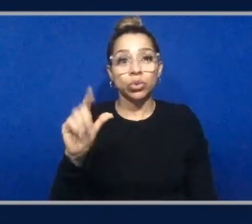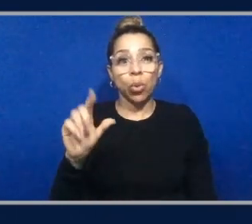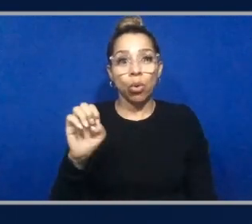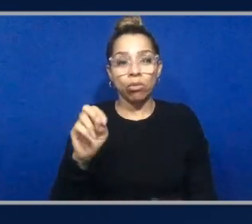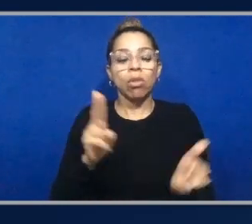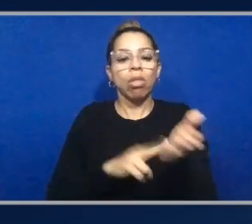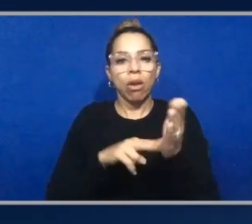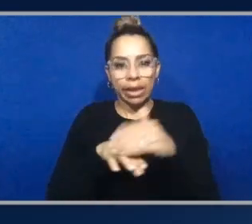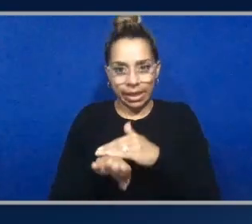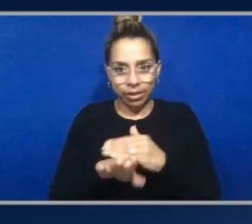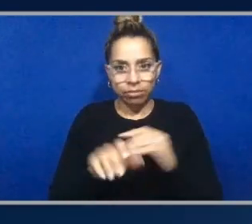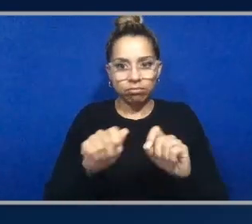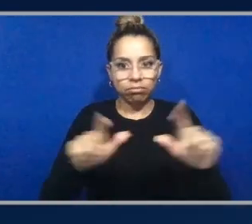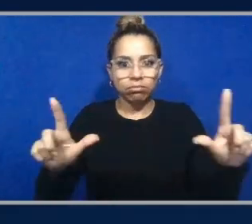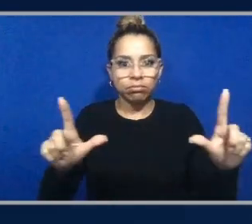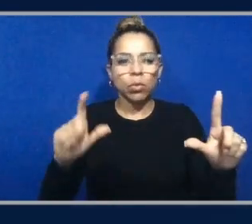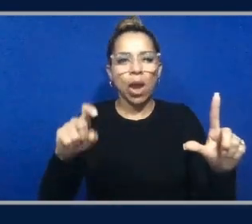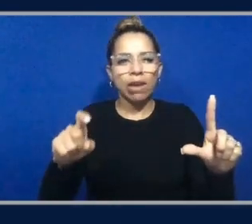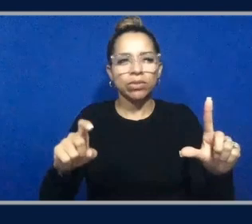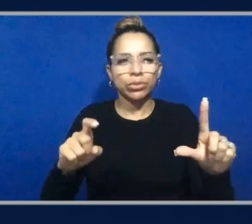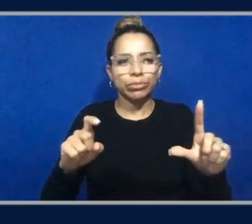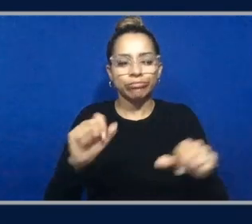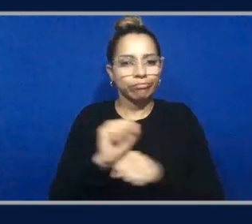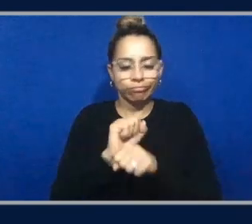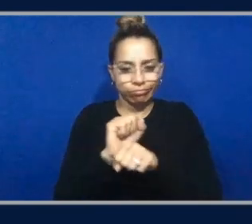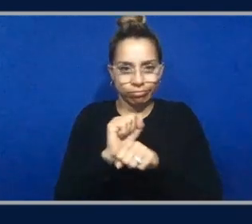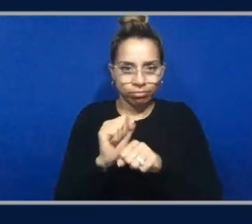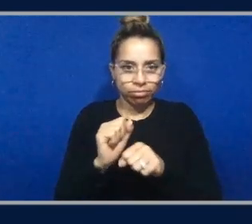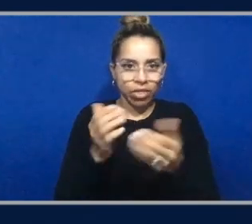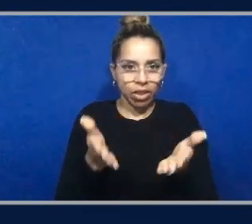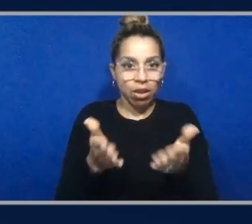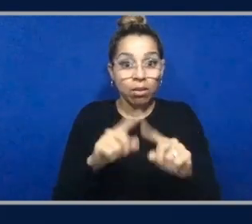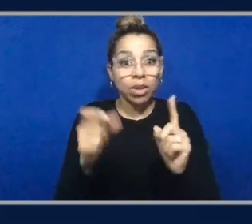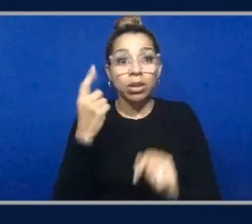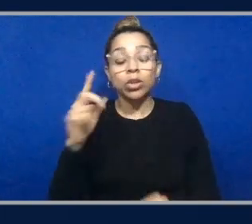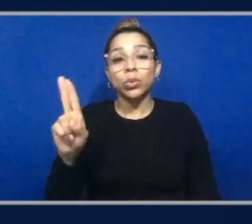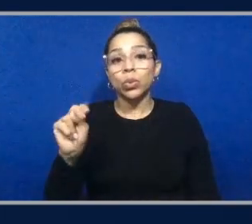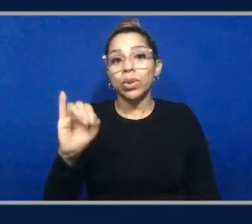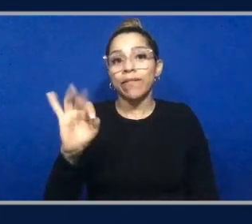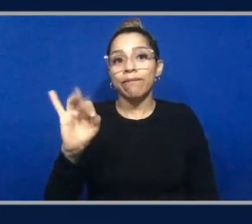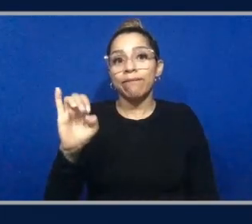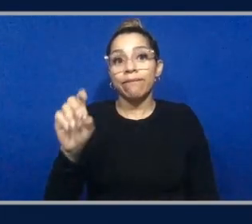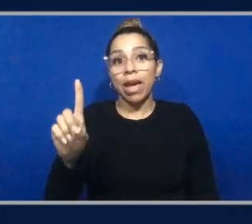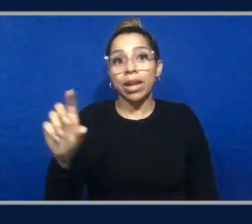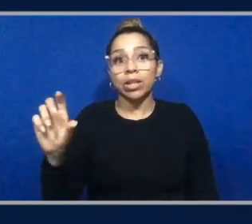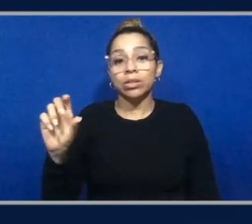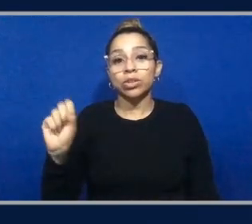to operate there. But in Unified Studio, you have the option of logging in as your human identity, which is